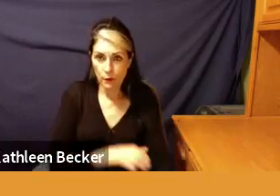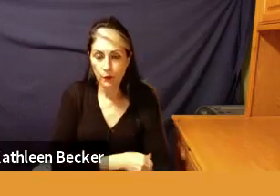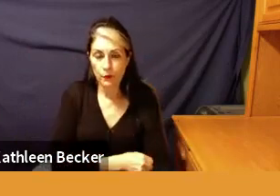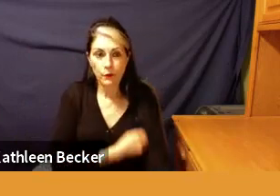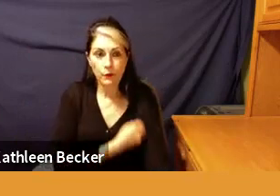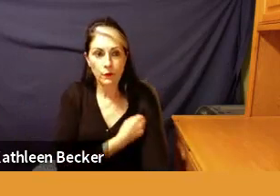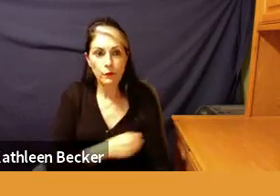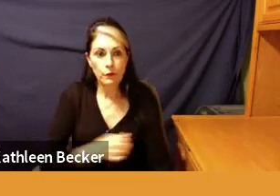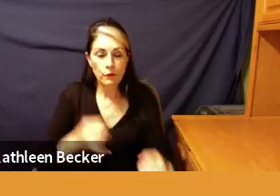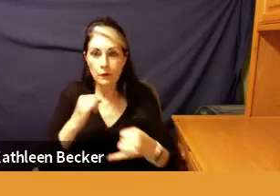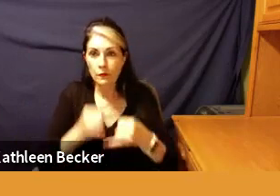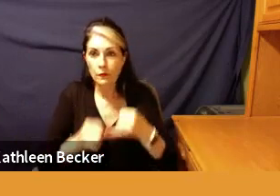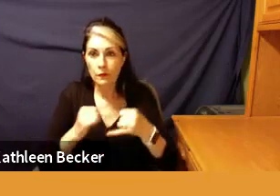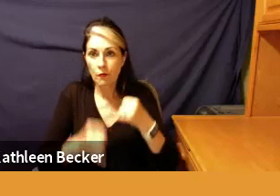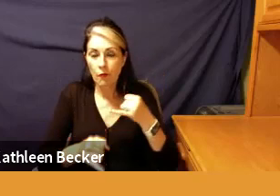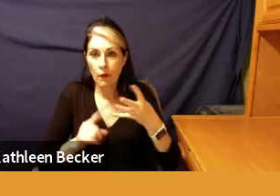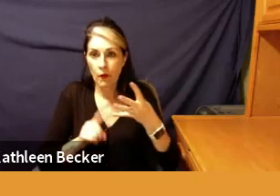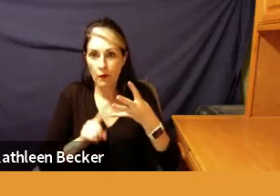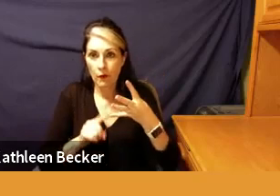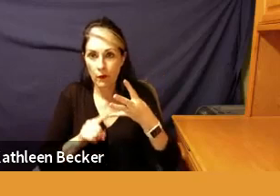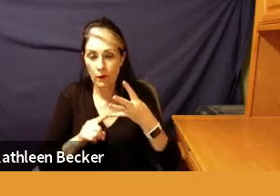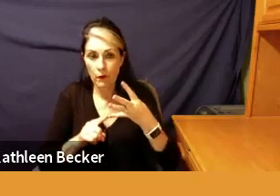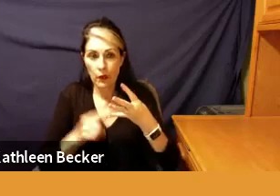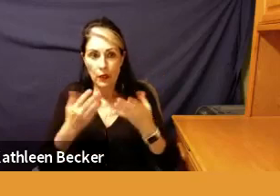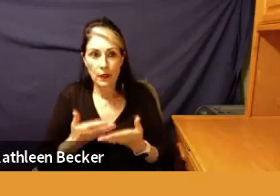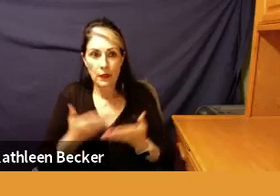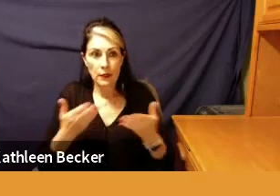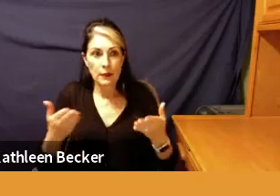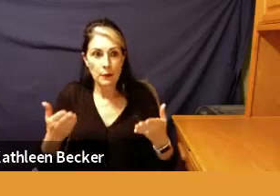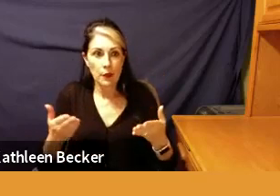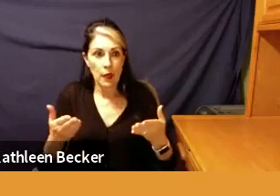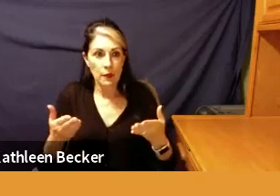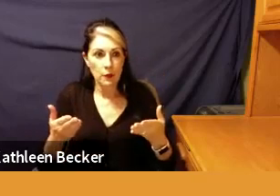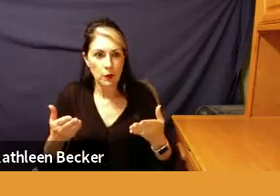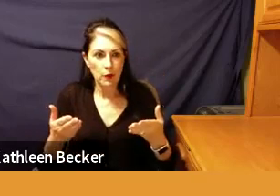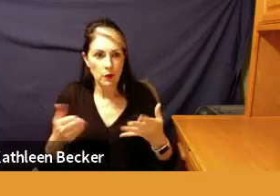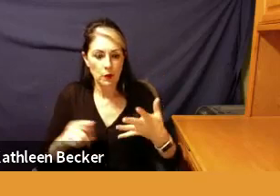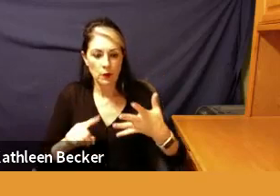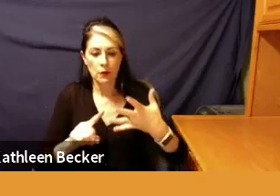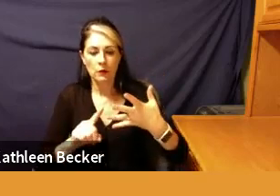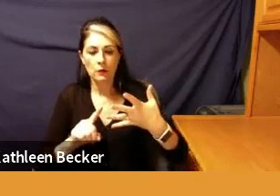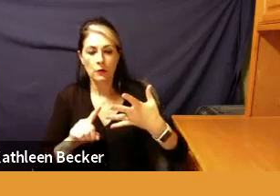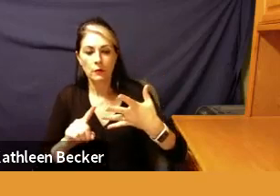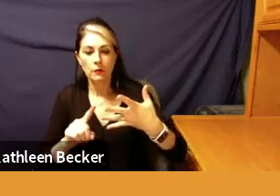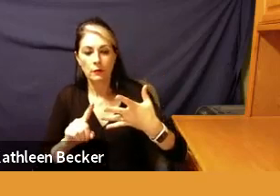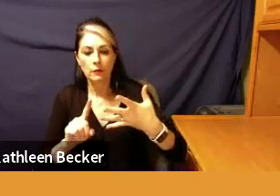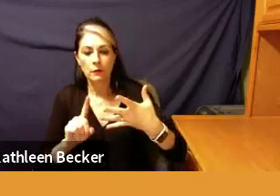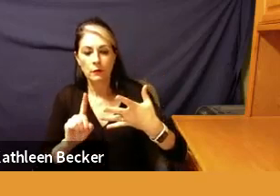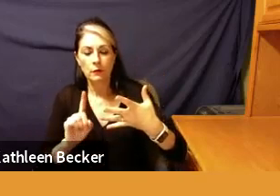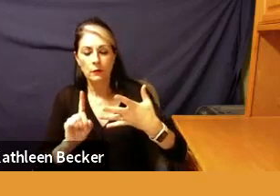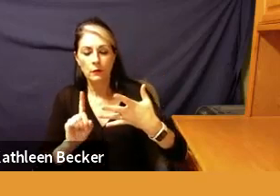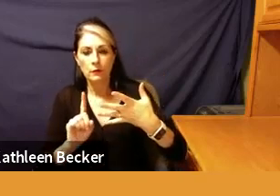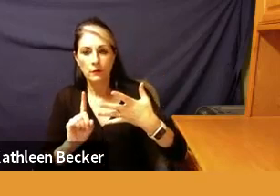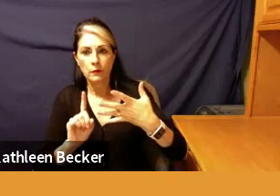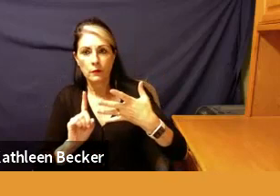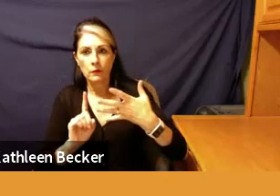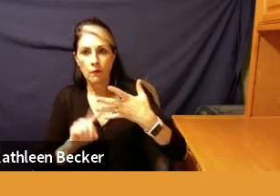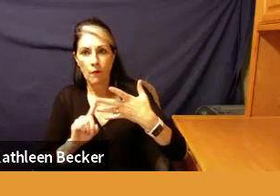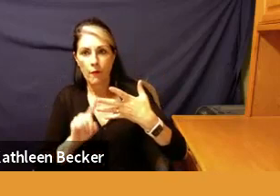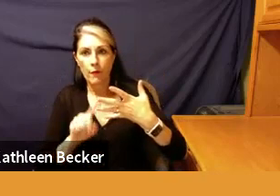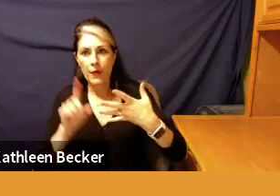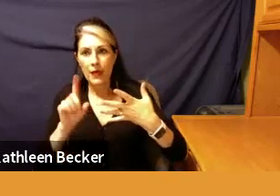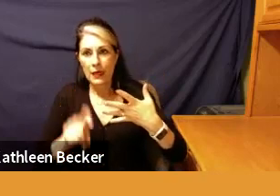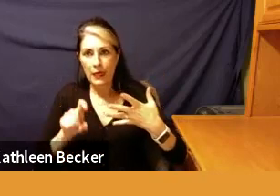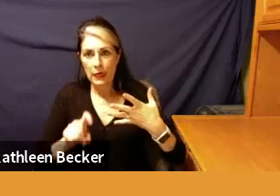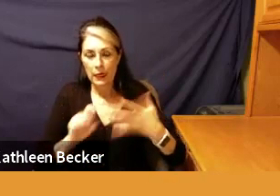then the fourth tip is supplies. Make sure that they have everything they need in order to be successful when they sit down with